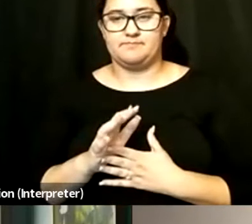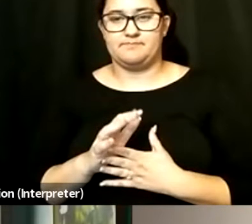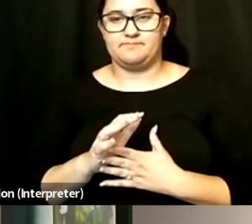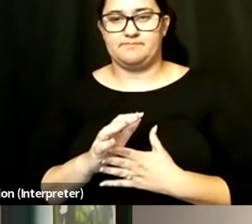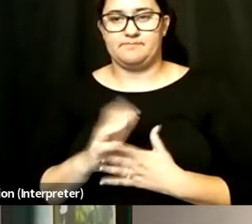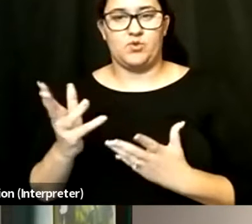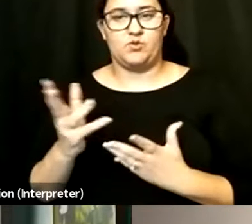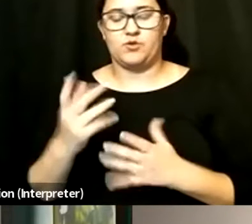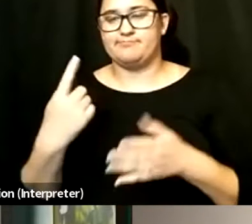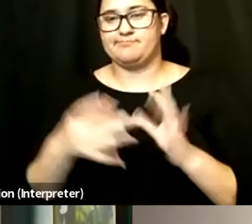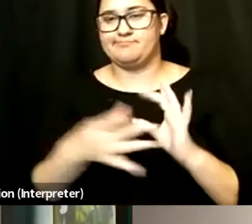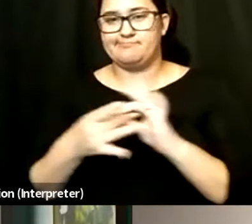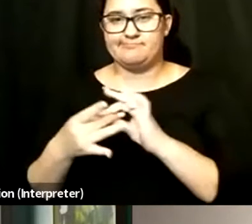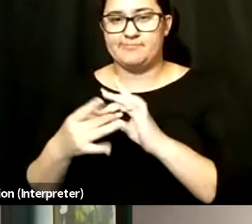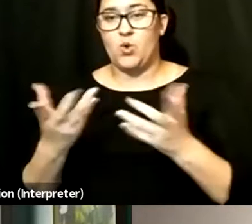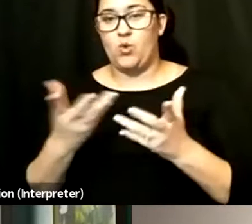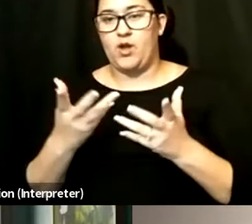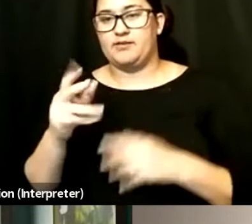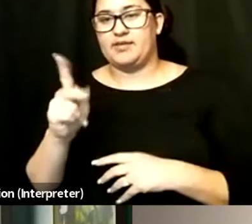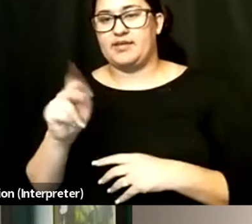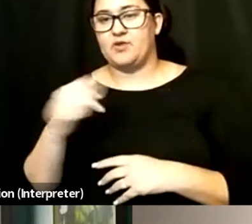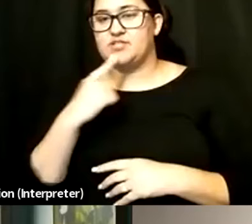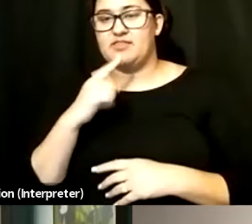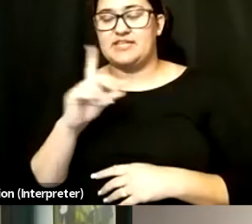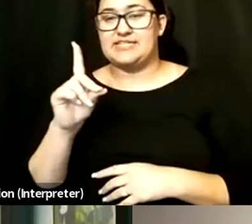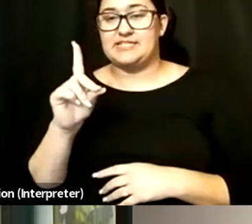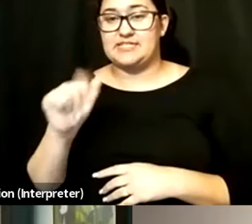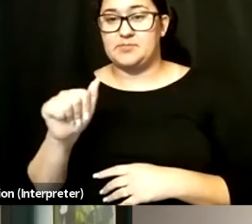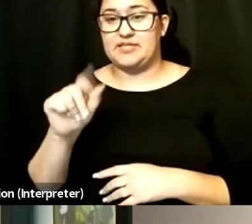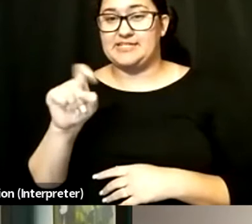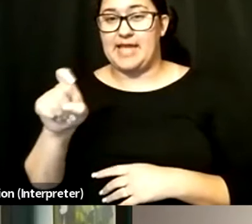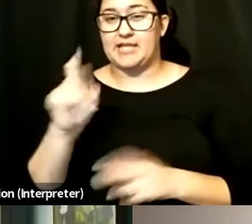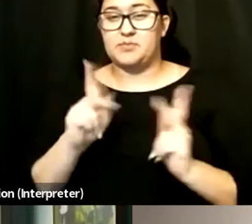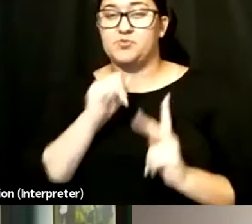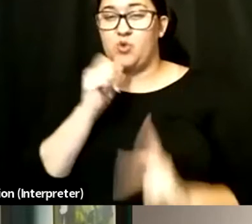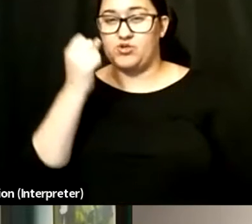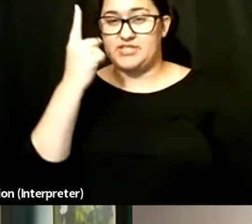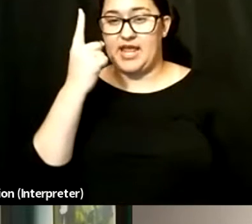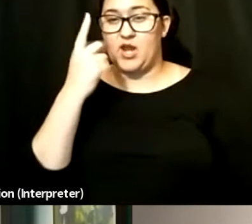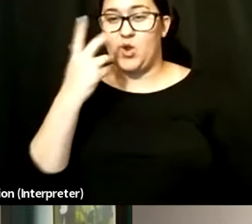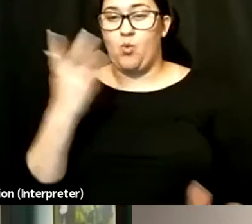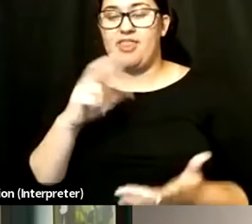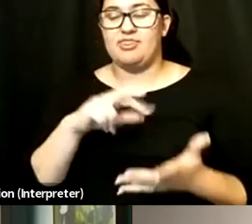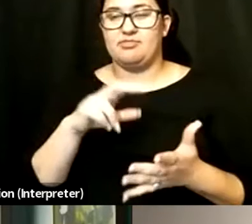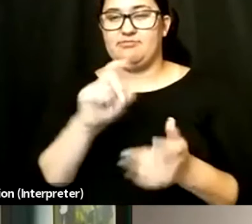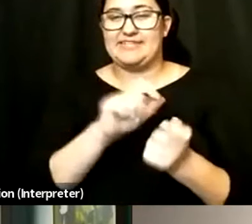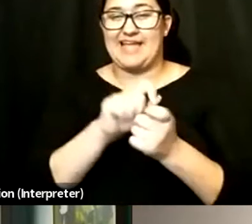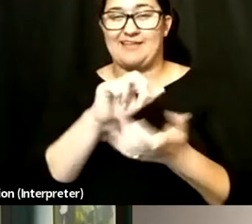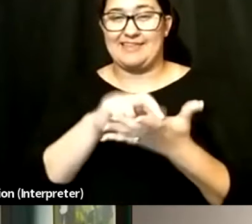Kara was talking about, which was the disability tax. A lot of people don't understand what that exactly means,